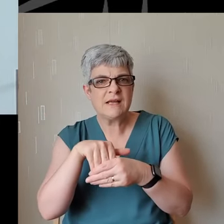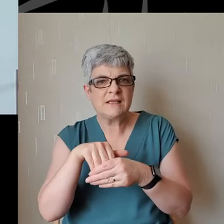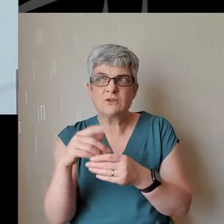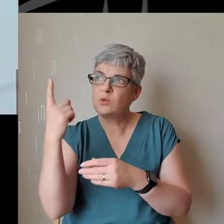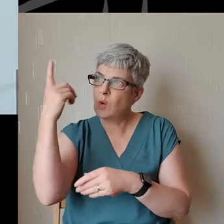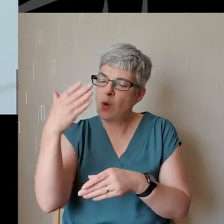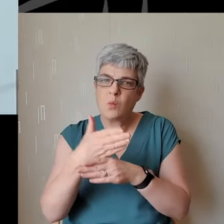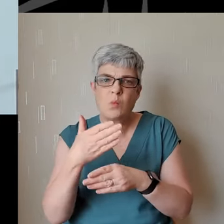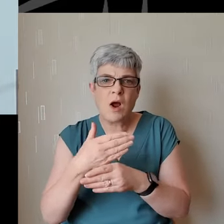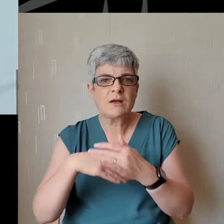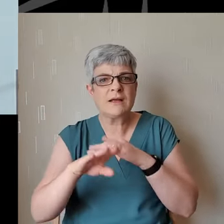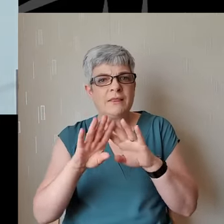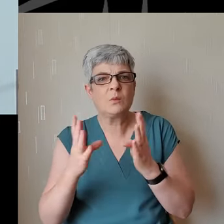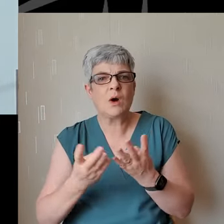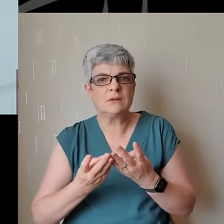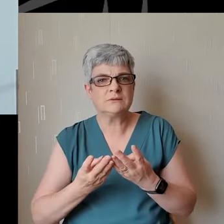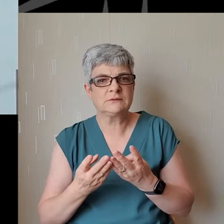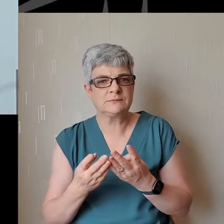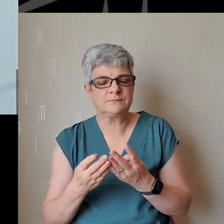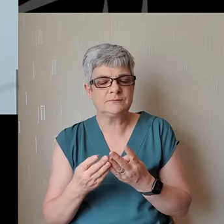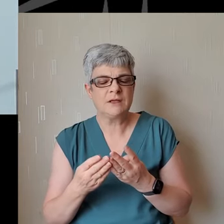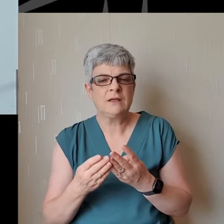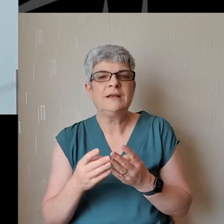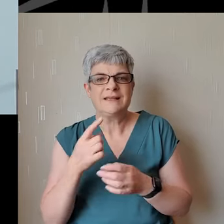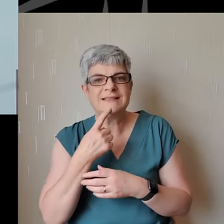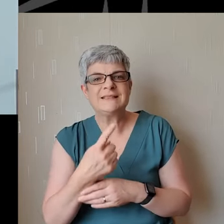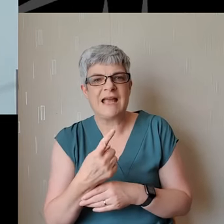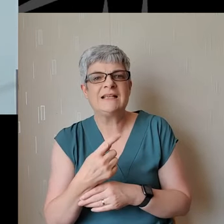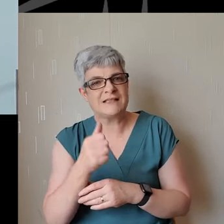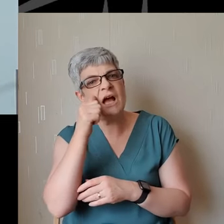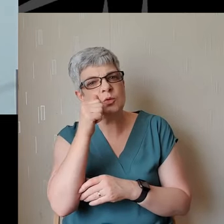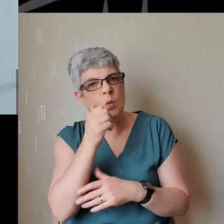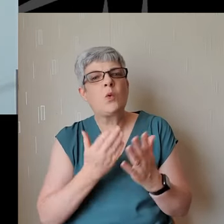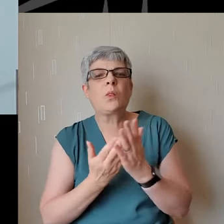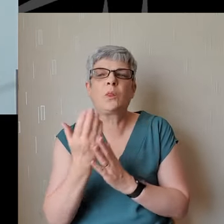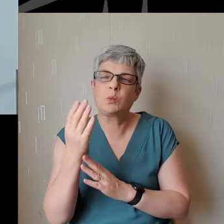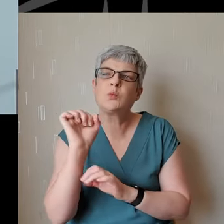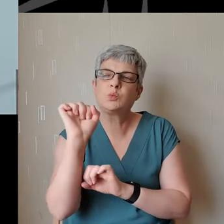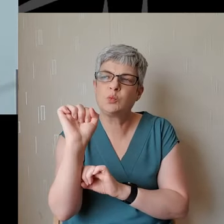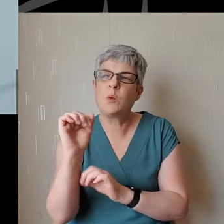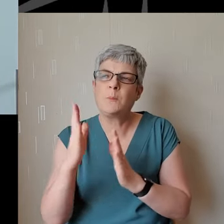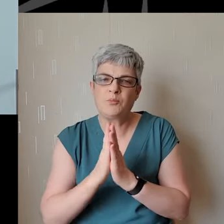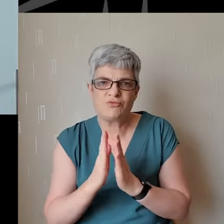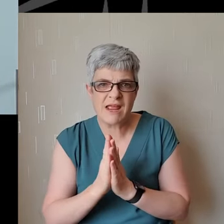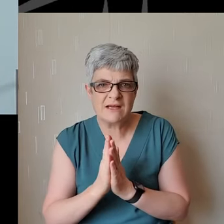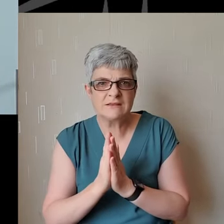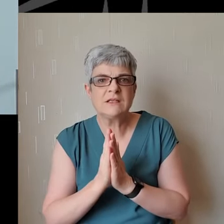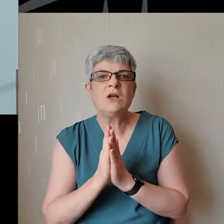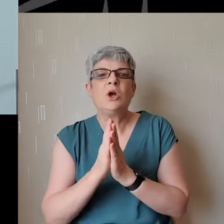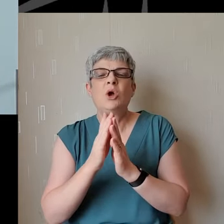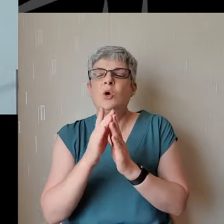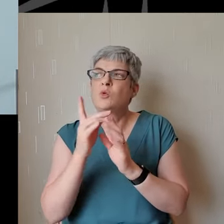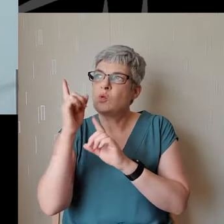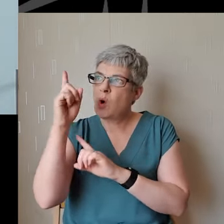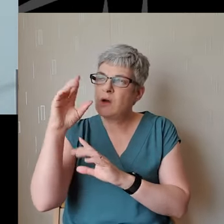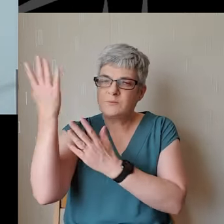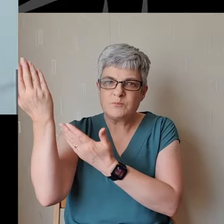world. For I know that through your prayers, he says, verse 19, and God's provision of the Spirit of